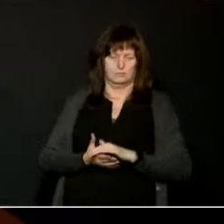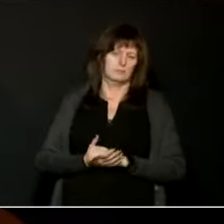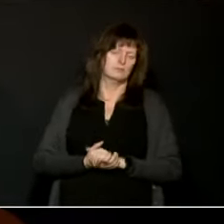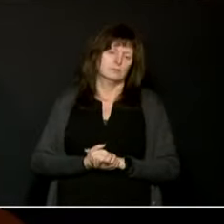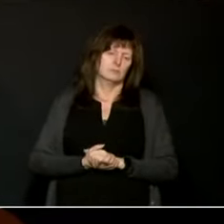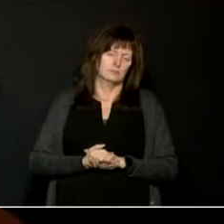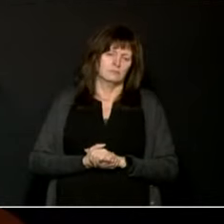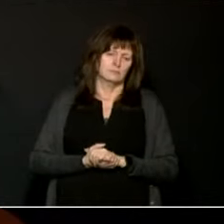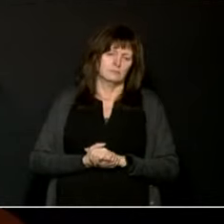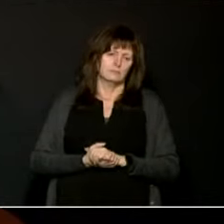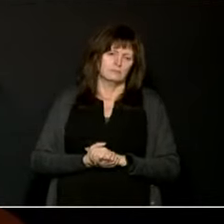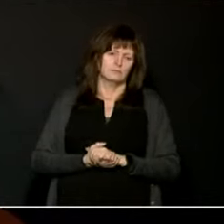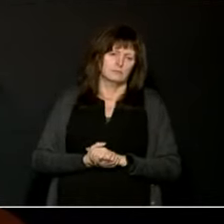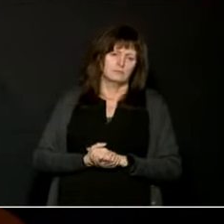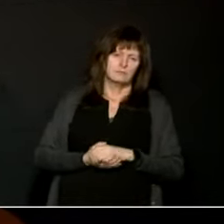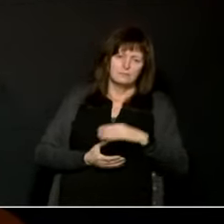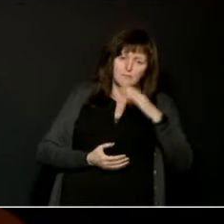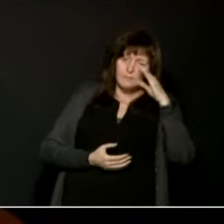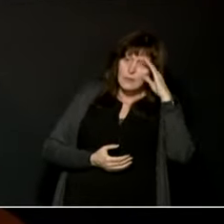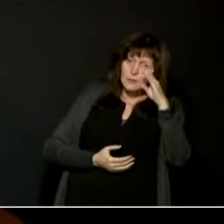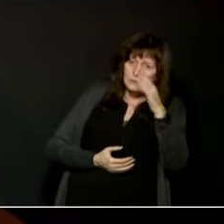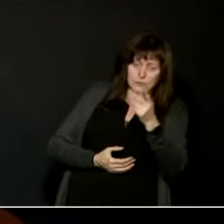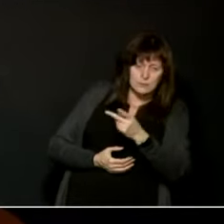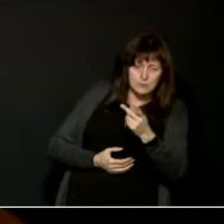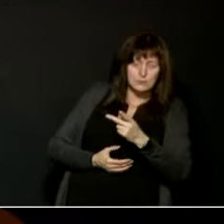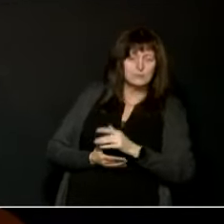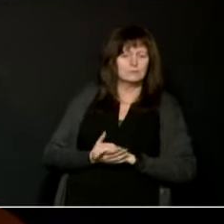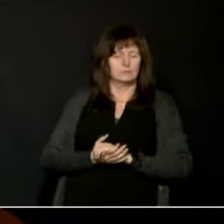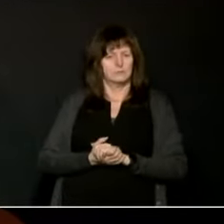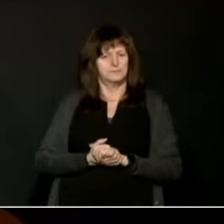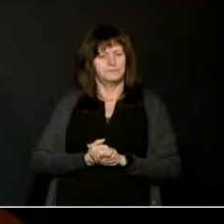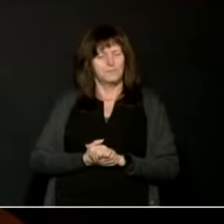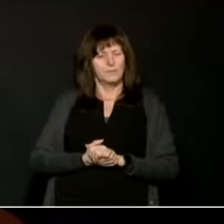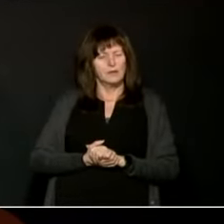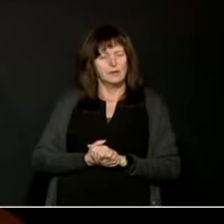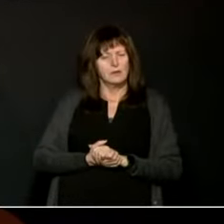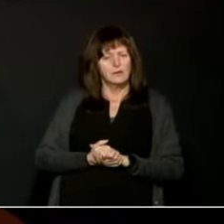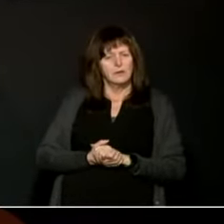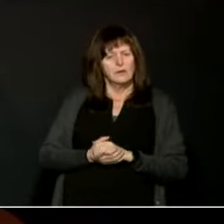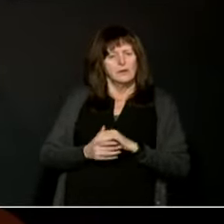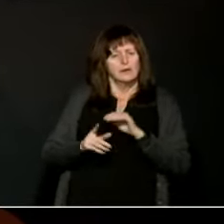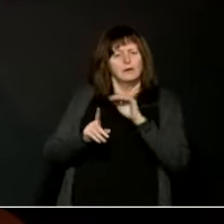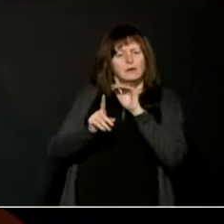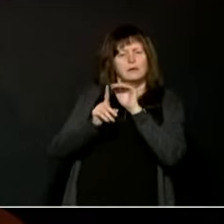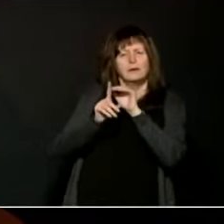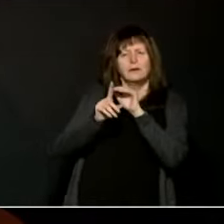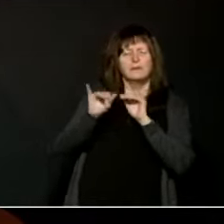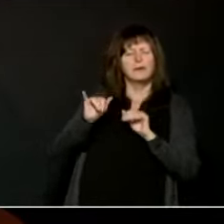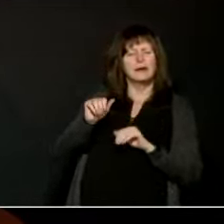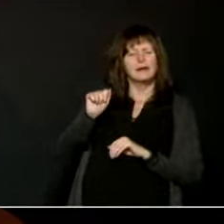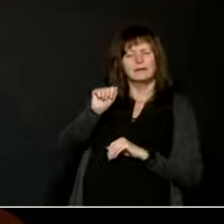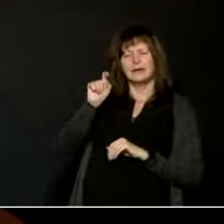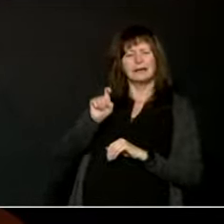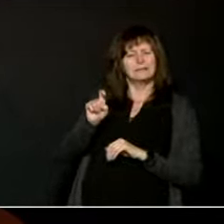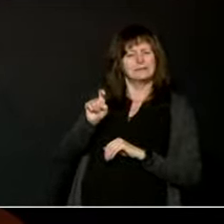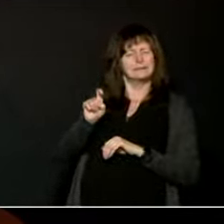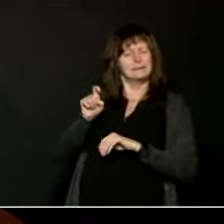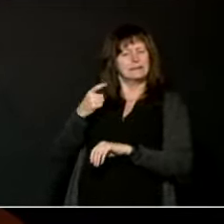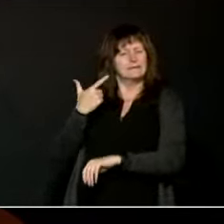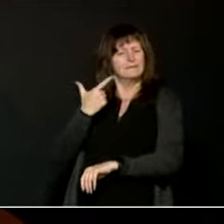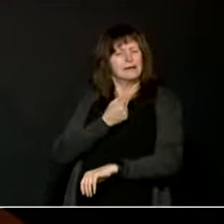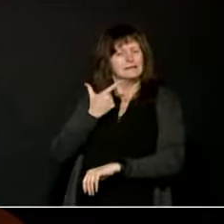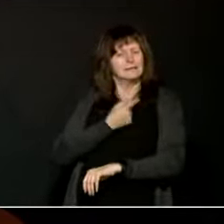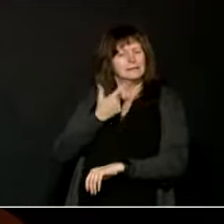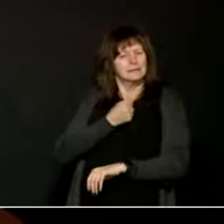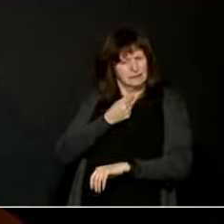Hi, Dr. Williams. Hi, Dr. Yaffe. I want to ask you about the AstraZeneca vaccine and NACI recommending that it be suspended for